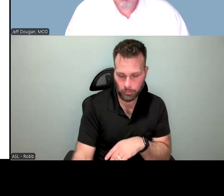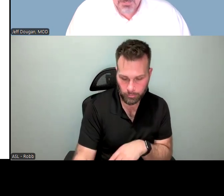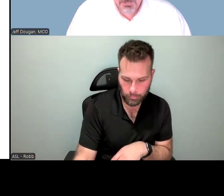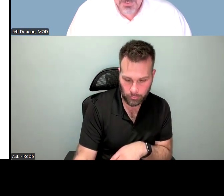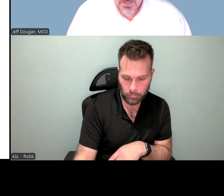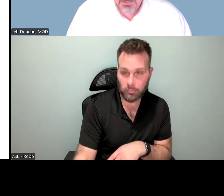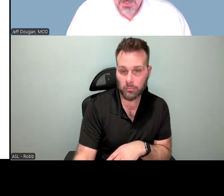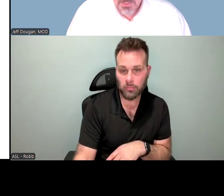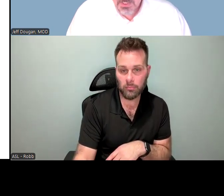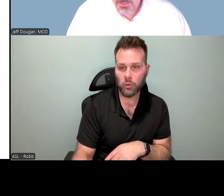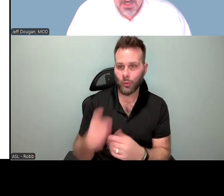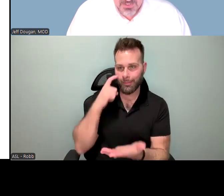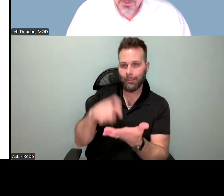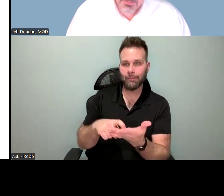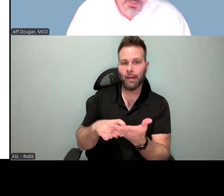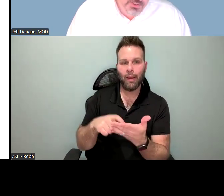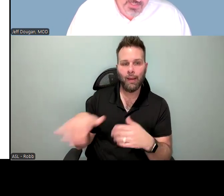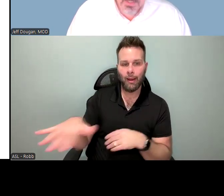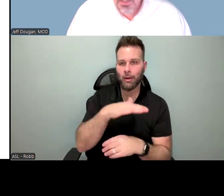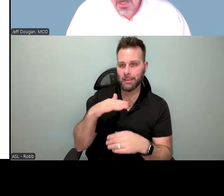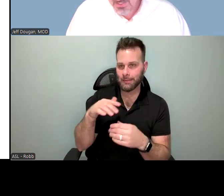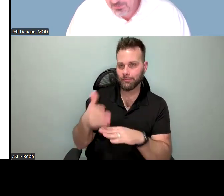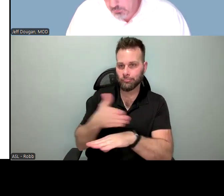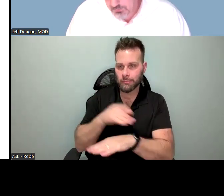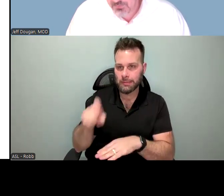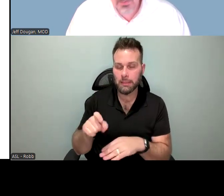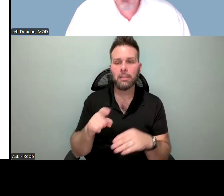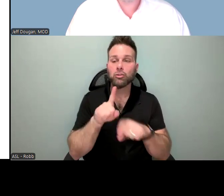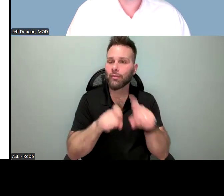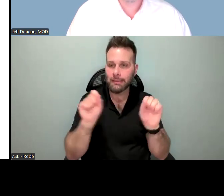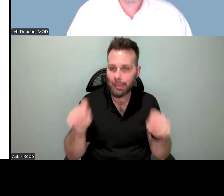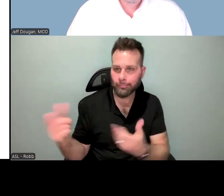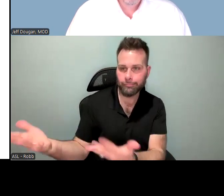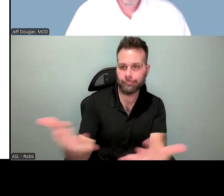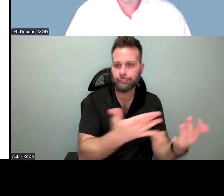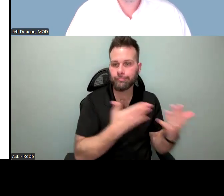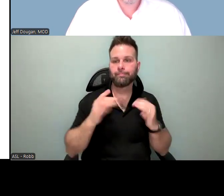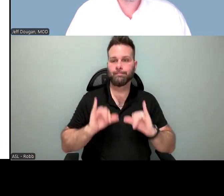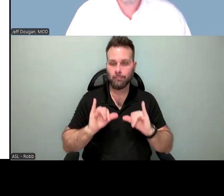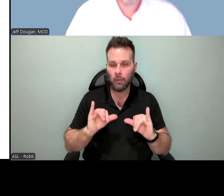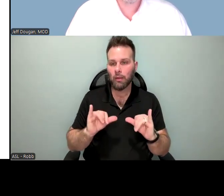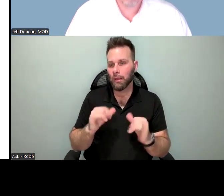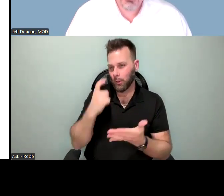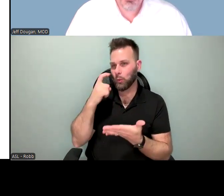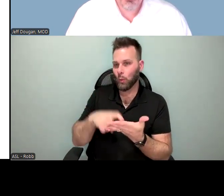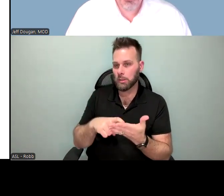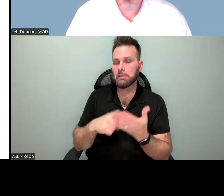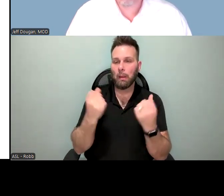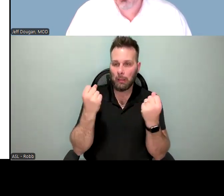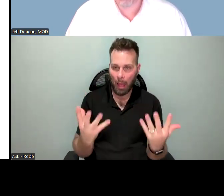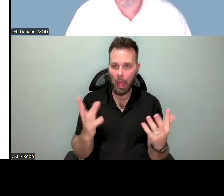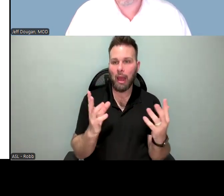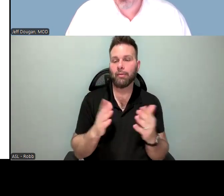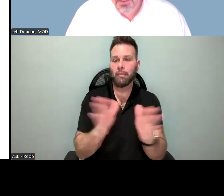faced by people with disabilities. This can be done by distributing surveys. Again, as you can tell, there's a lot of public involvement, and